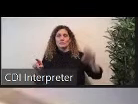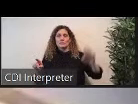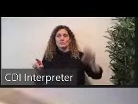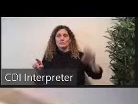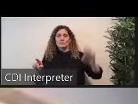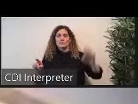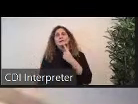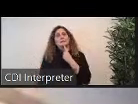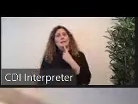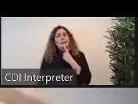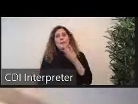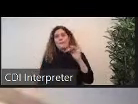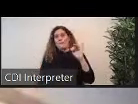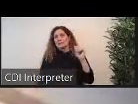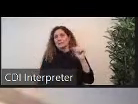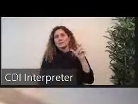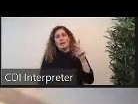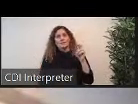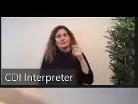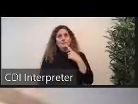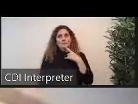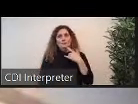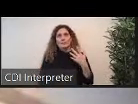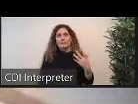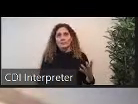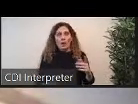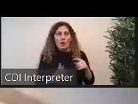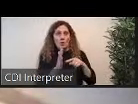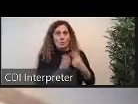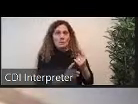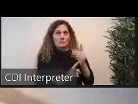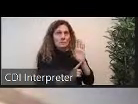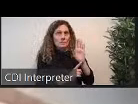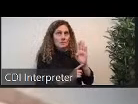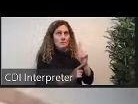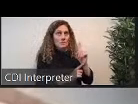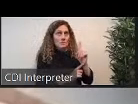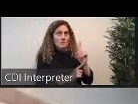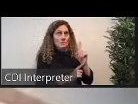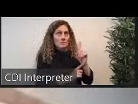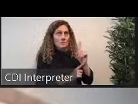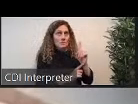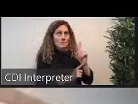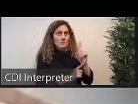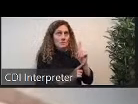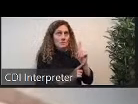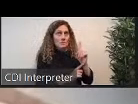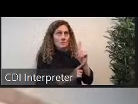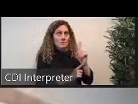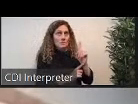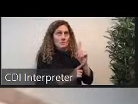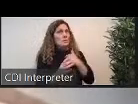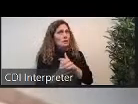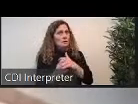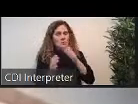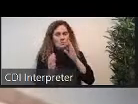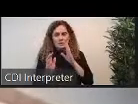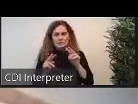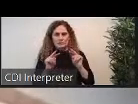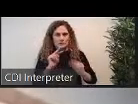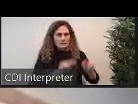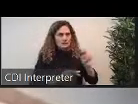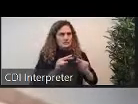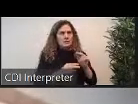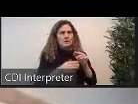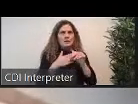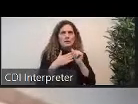a huge factor that we use to guide us and make our decisions. That B.1.1.7 and other variants